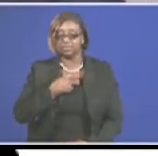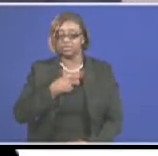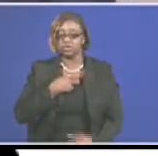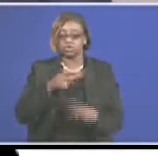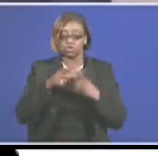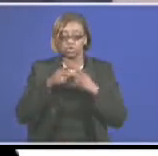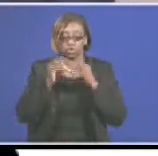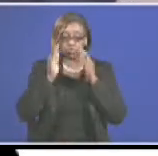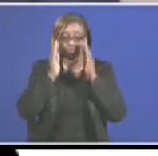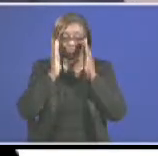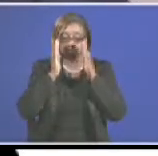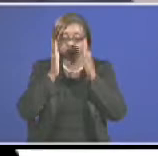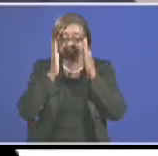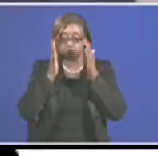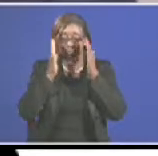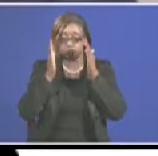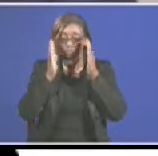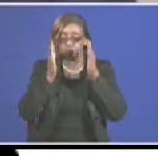monitor, if you will,